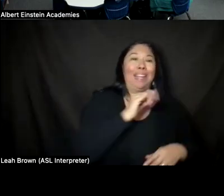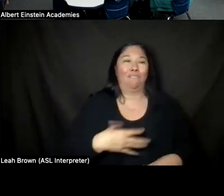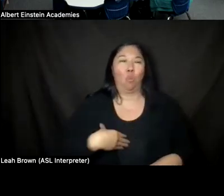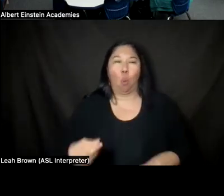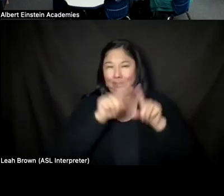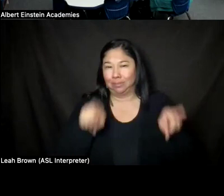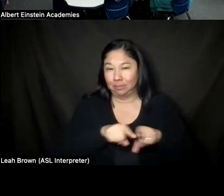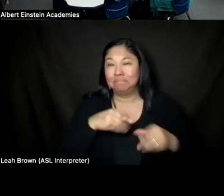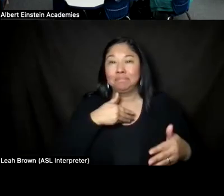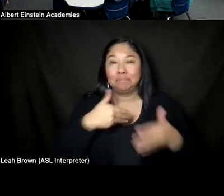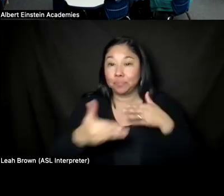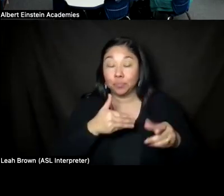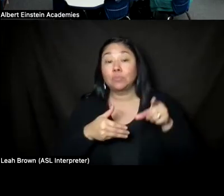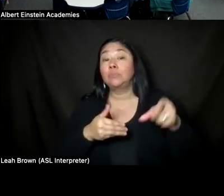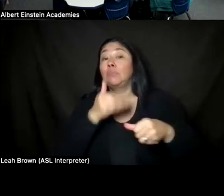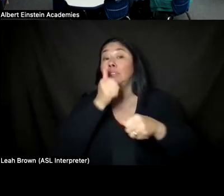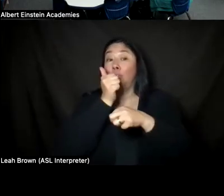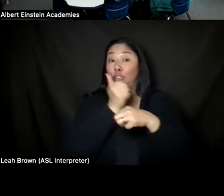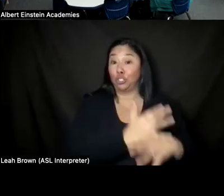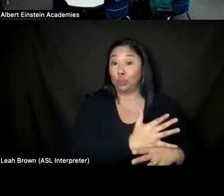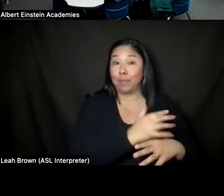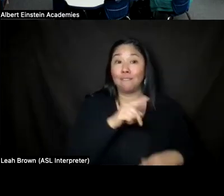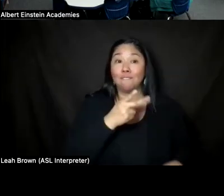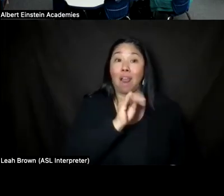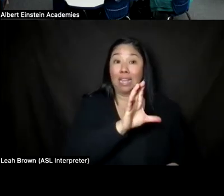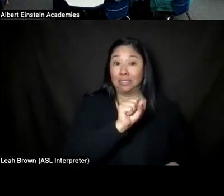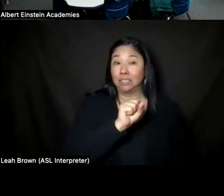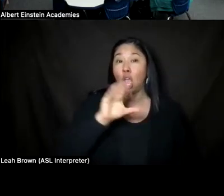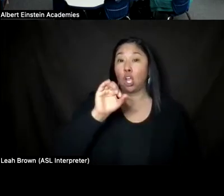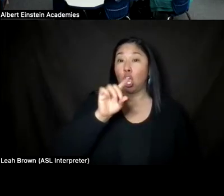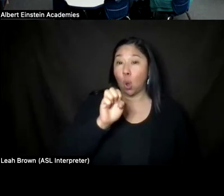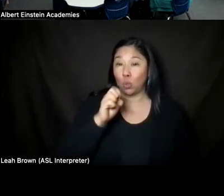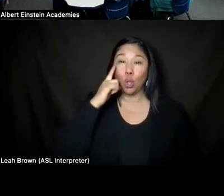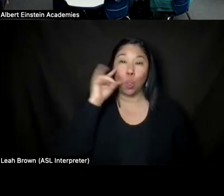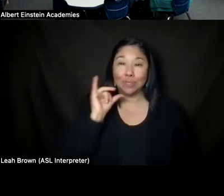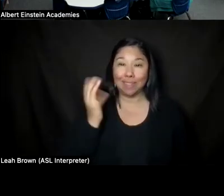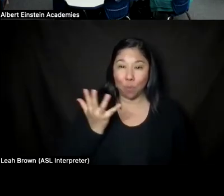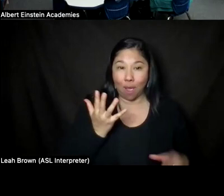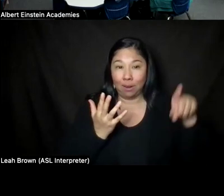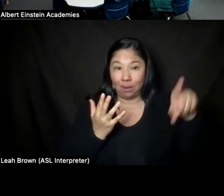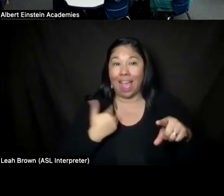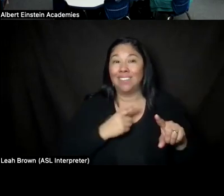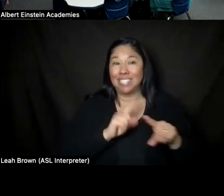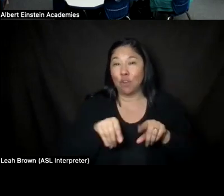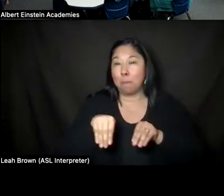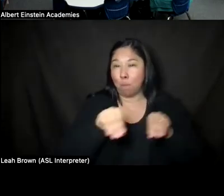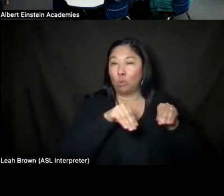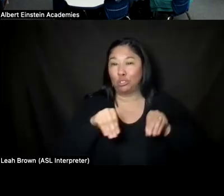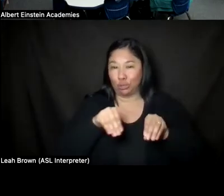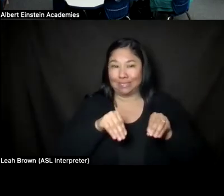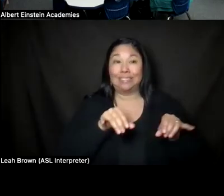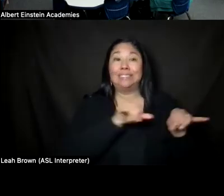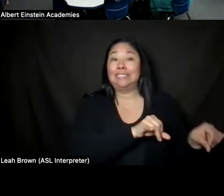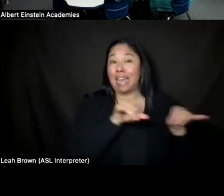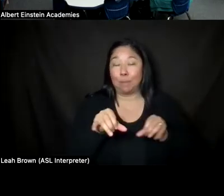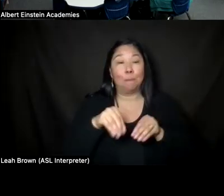So this is what the German phonics code looks like. So they've got different motions. The same motions for the letters that